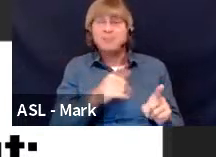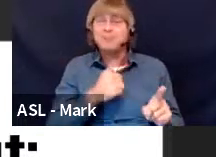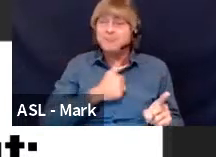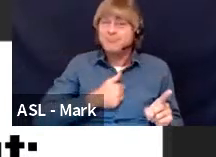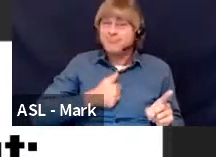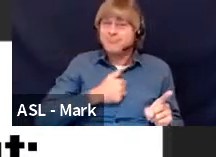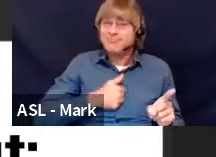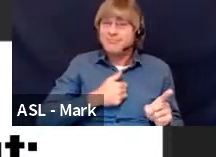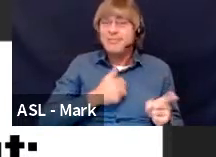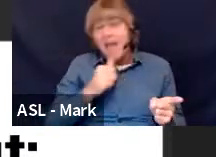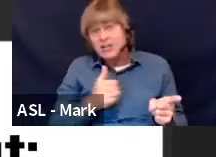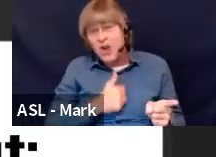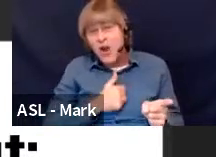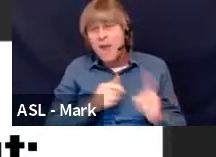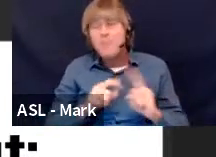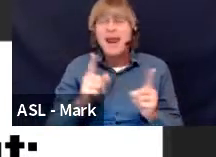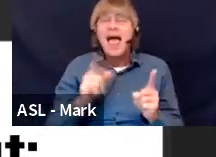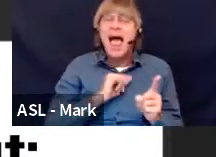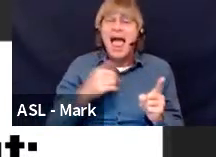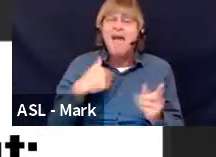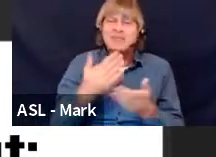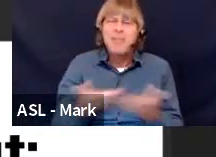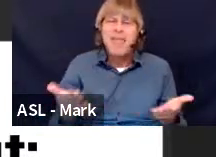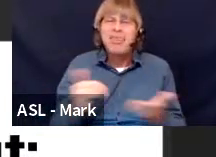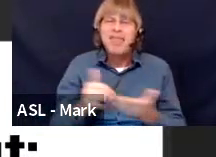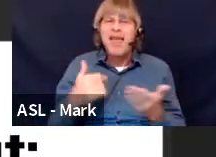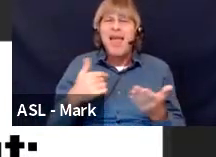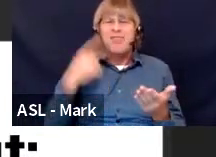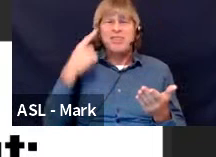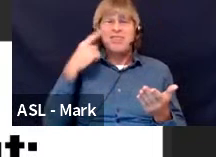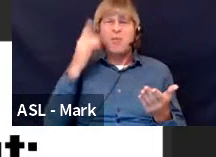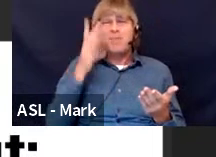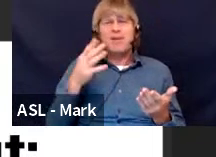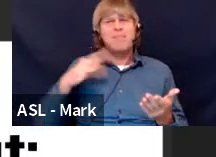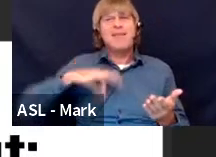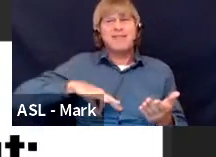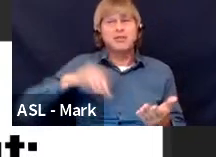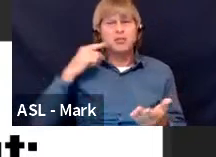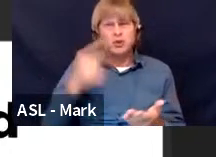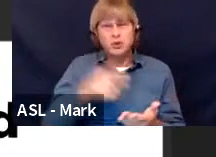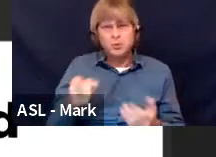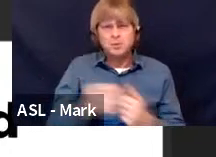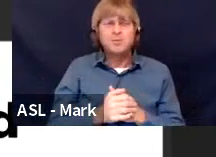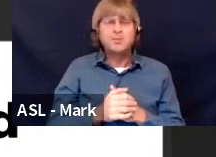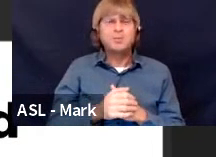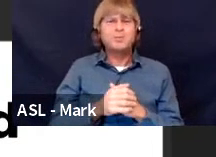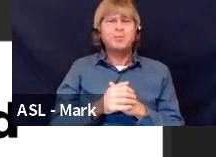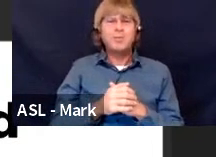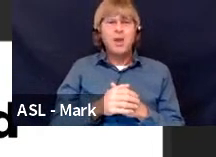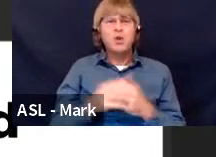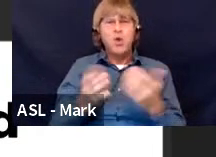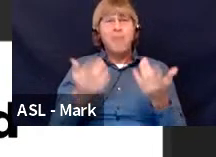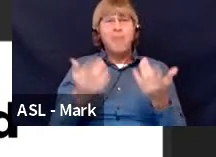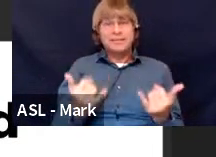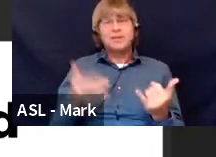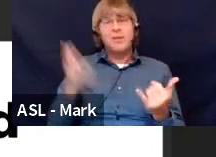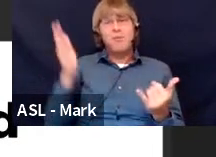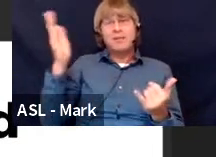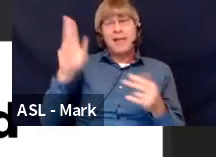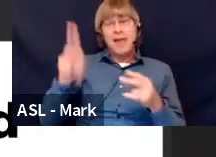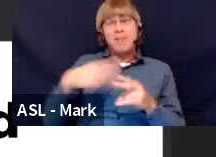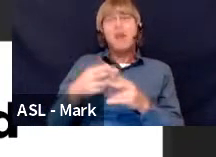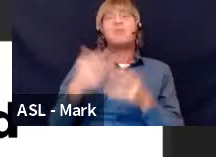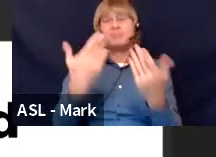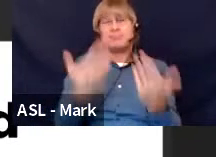sorry, not sorry, but I do have some things that I think that will be beneficial, right? So this is what this presentation